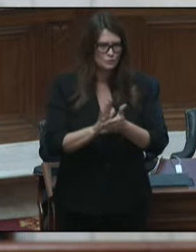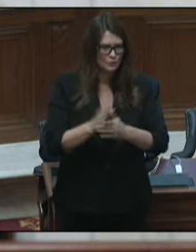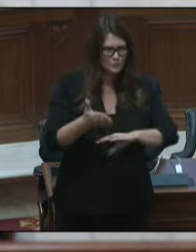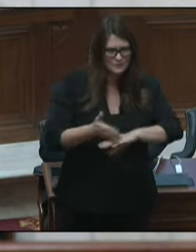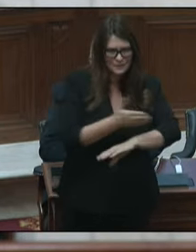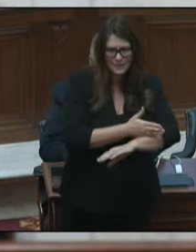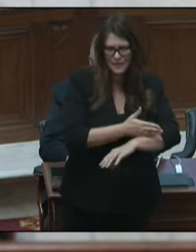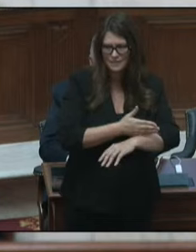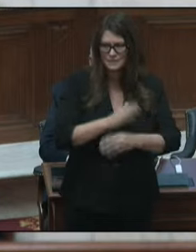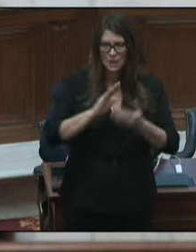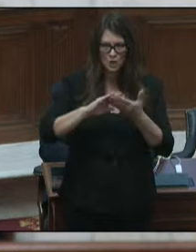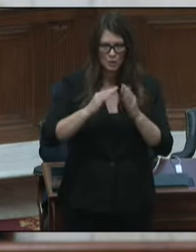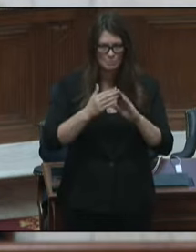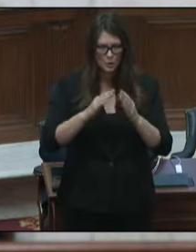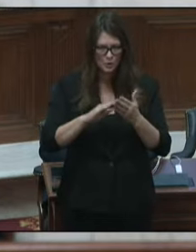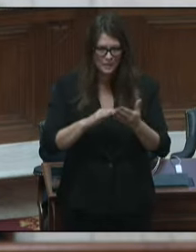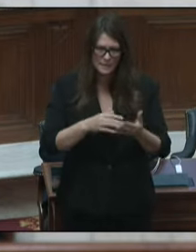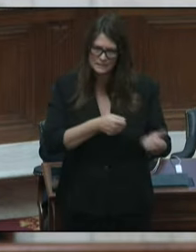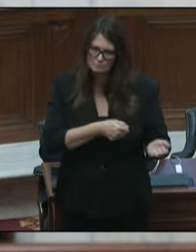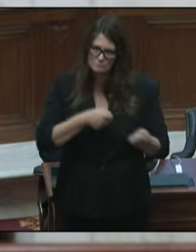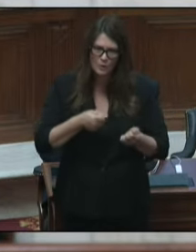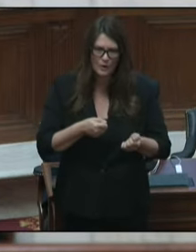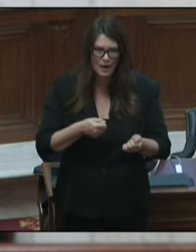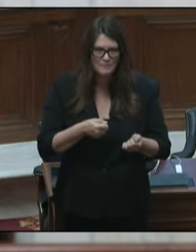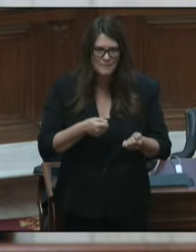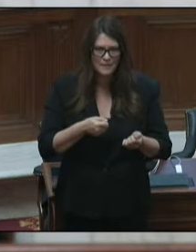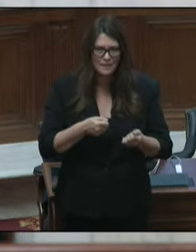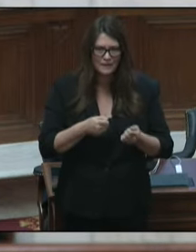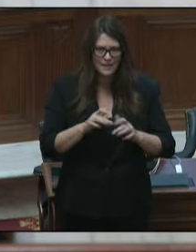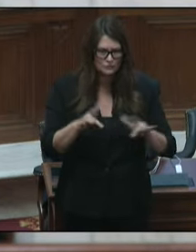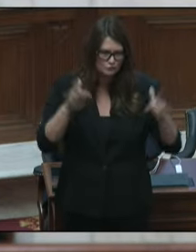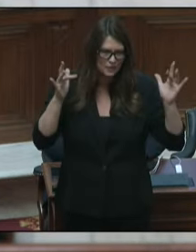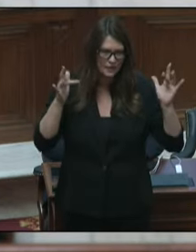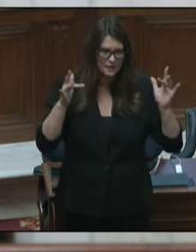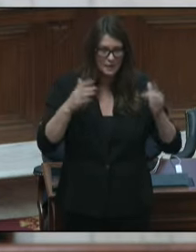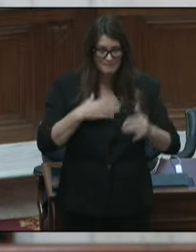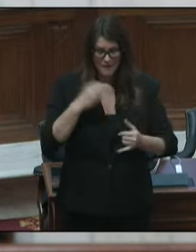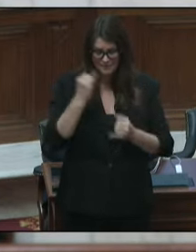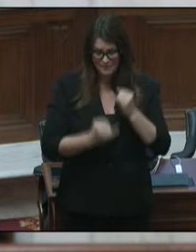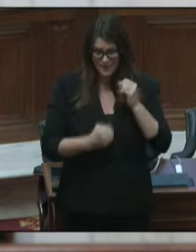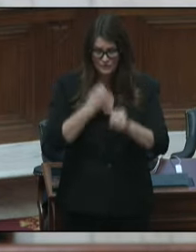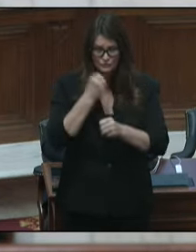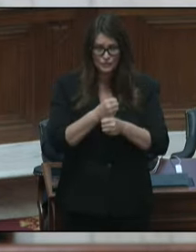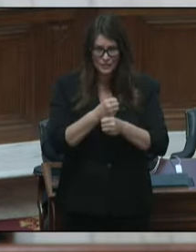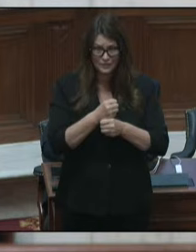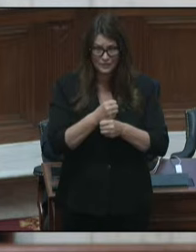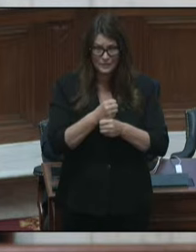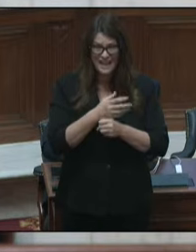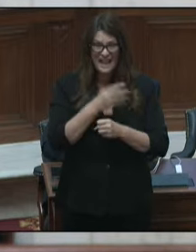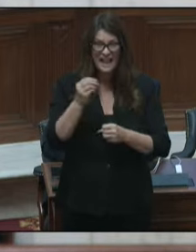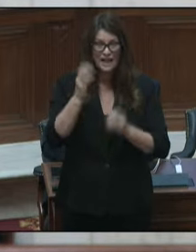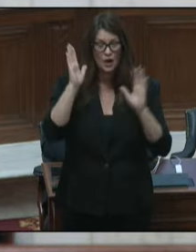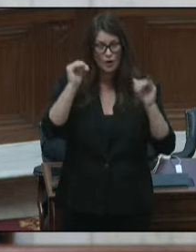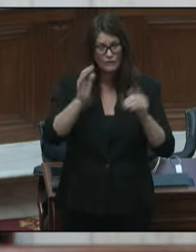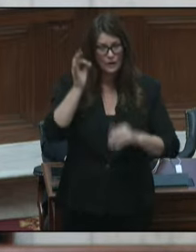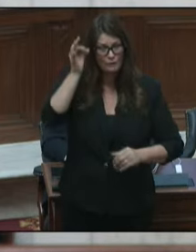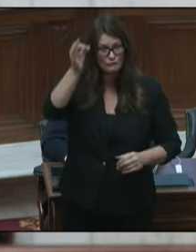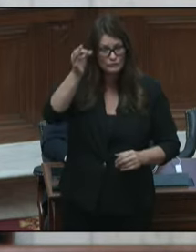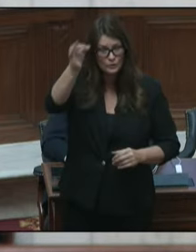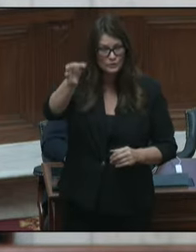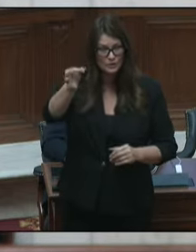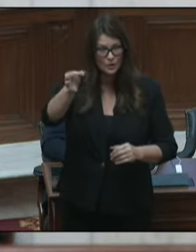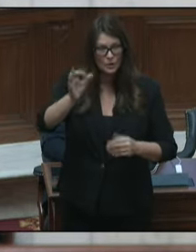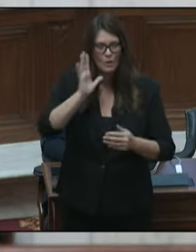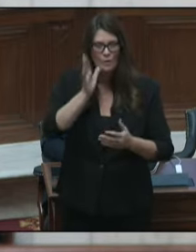communities to lift. So let's make this last year that I have, and then the decades to come,